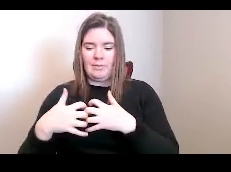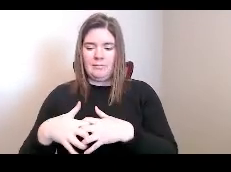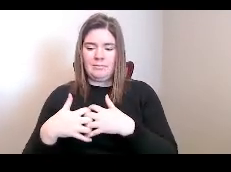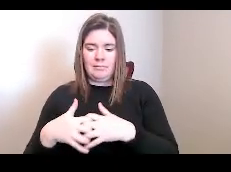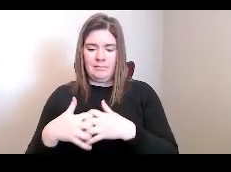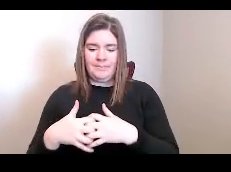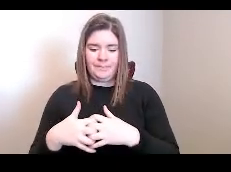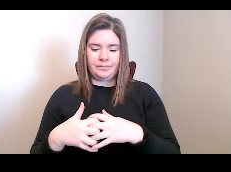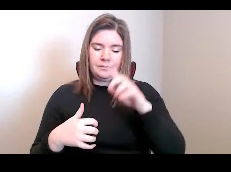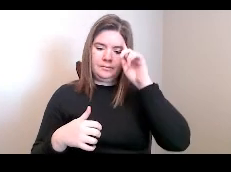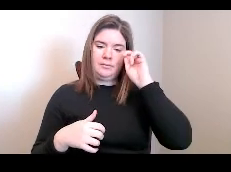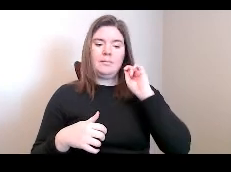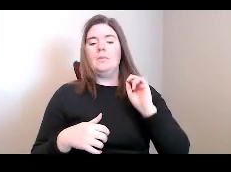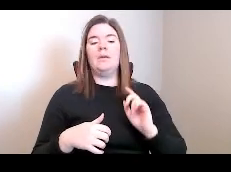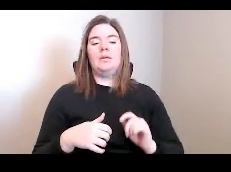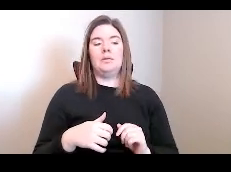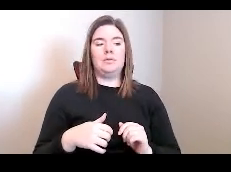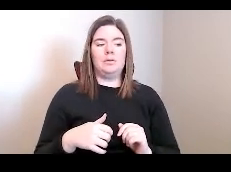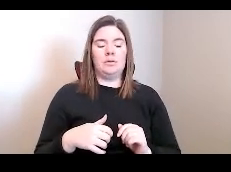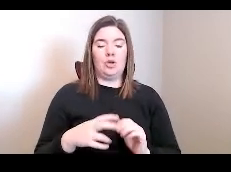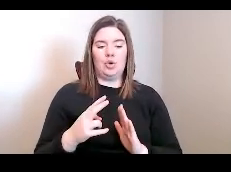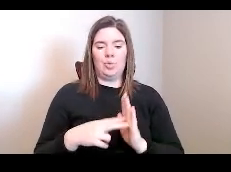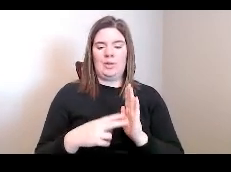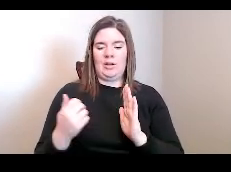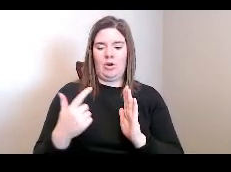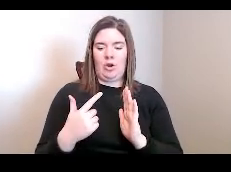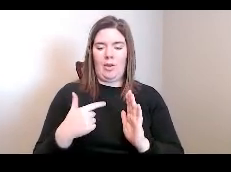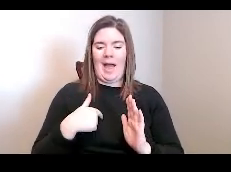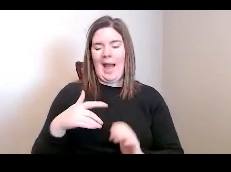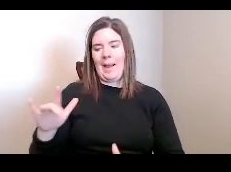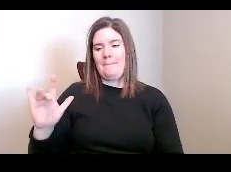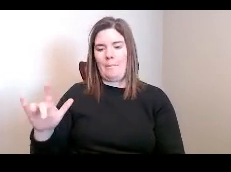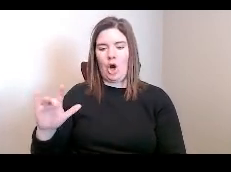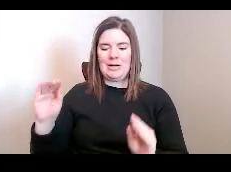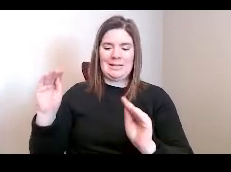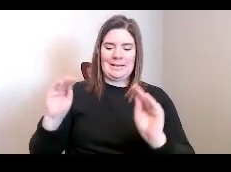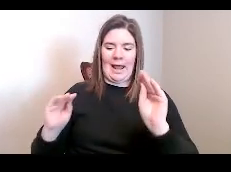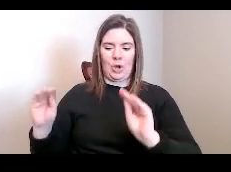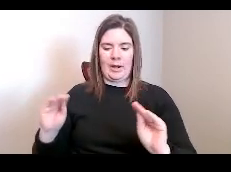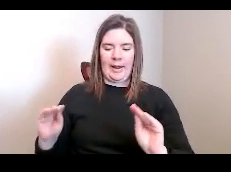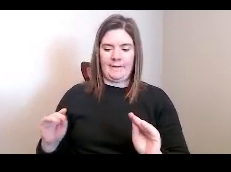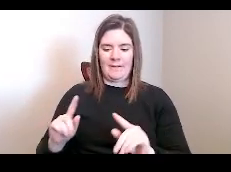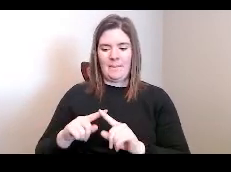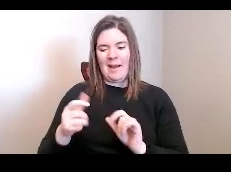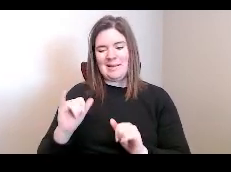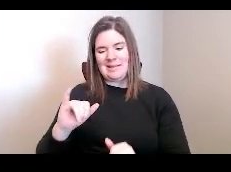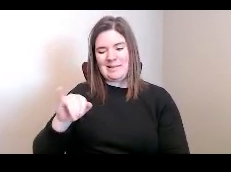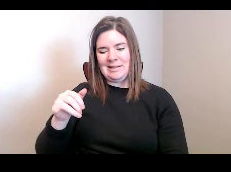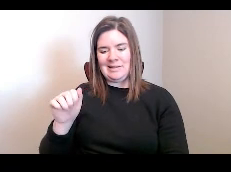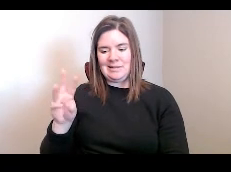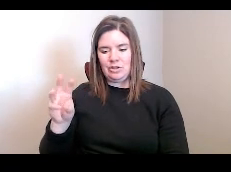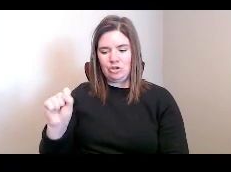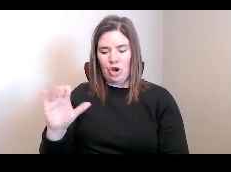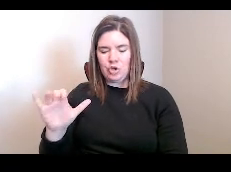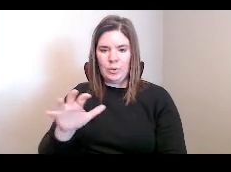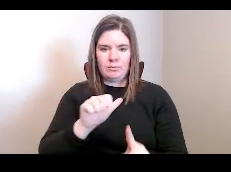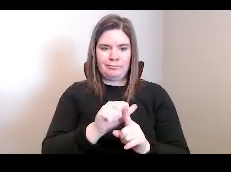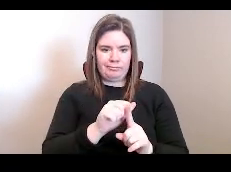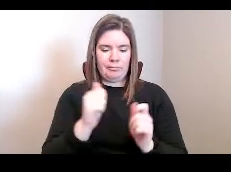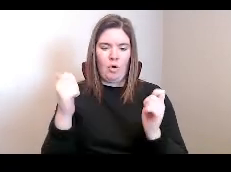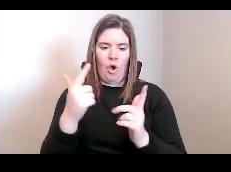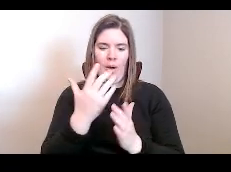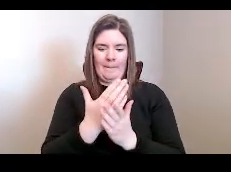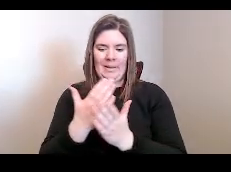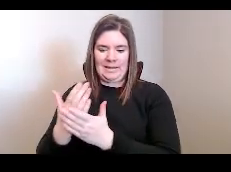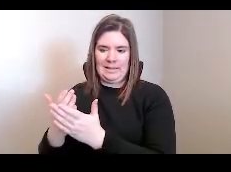will read all of the pieces of that. Now, I've marked them decorative, but you can still get JAWS to find all of those pieces. If you